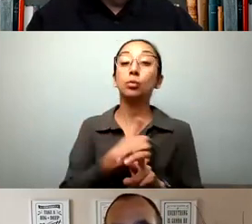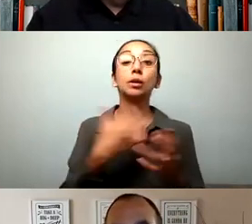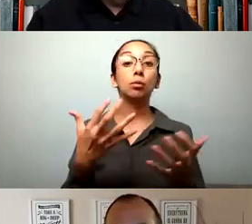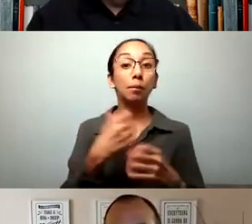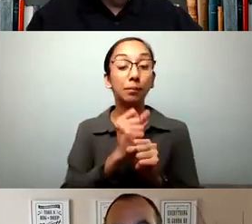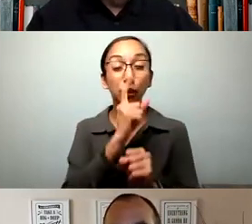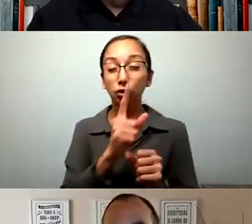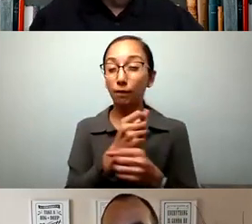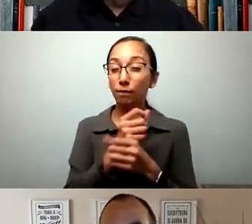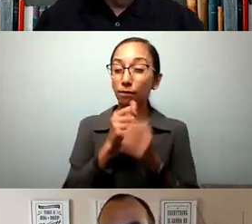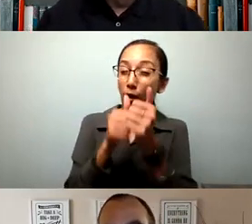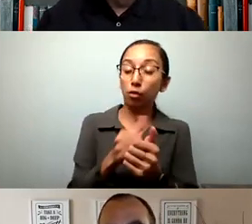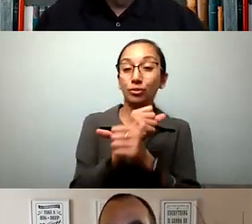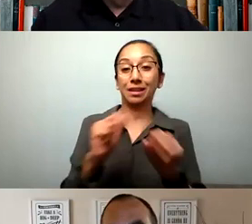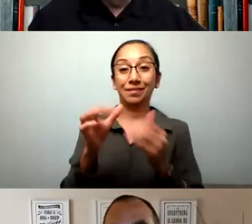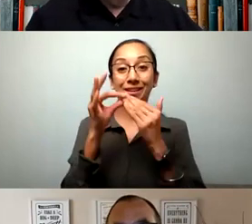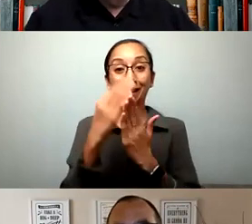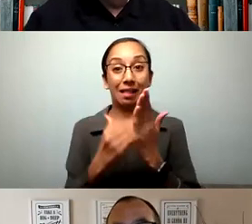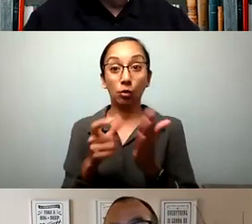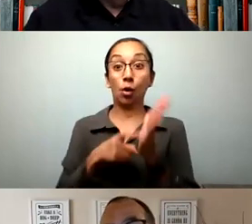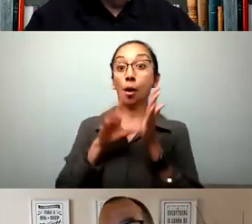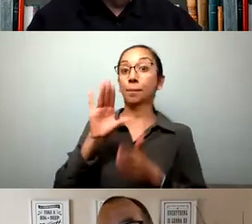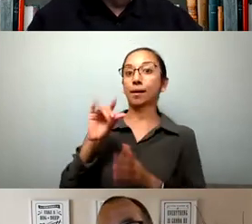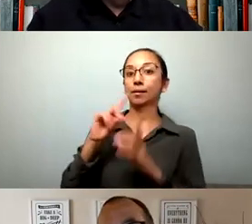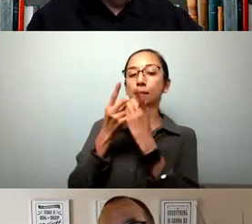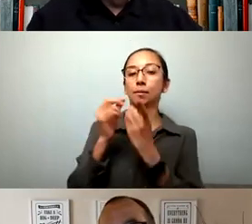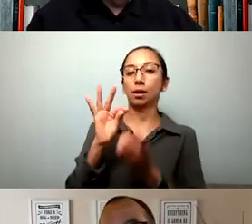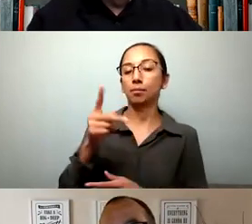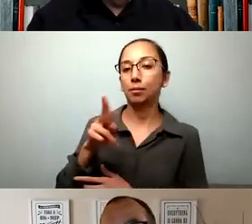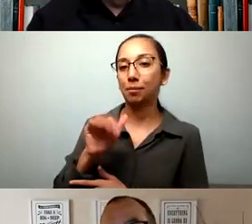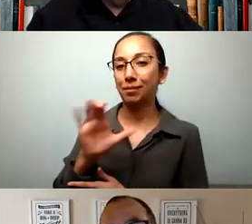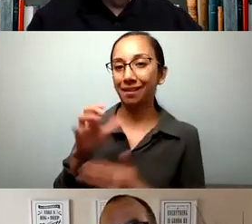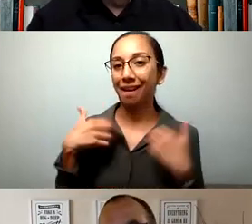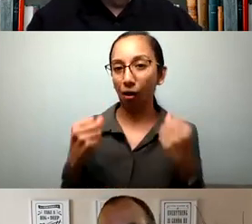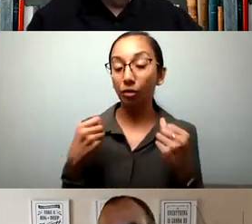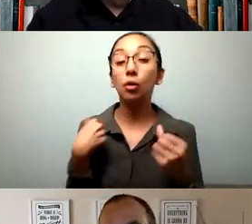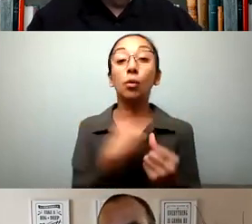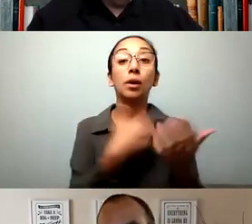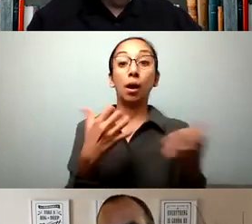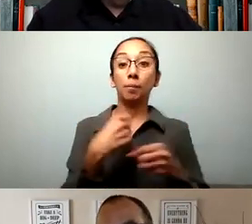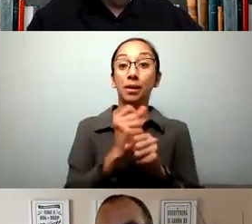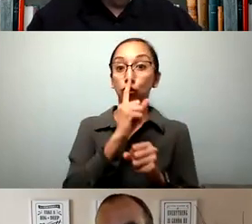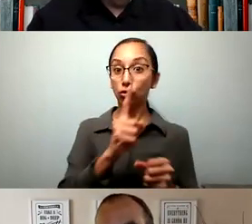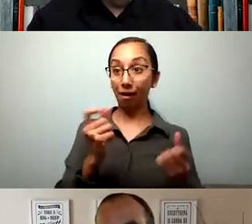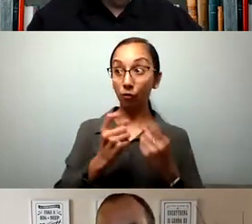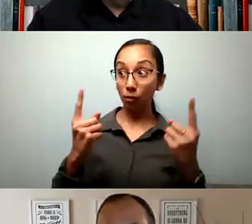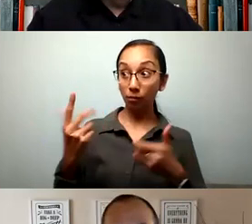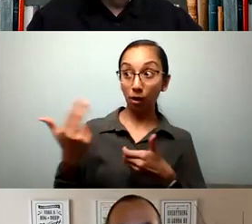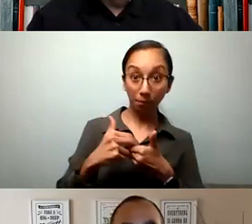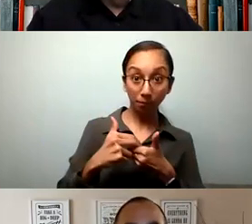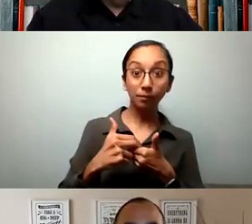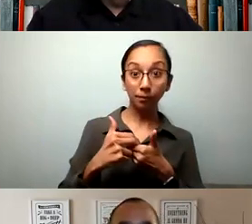guidelines that were provided by the Department of Public Health, and ensure that we have everyone participating in our COVID testing